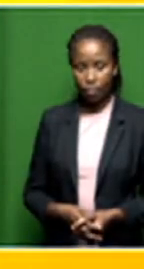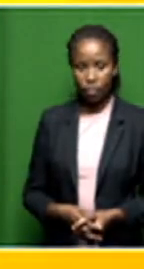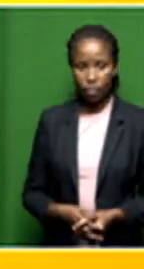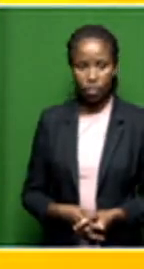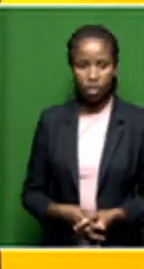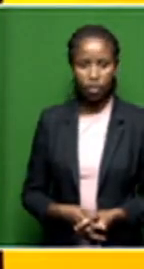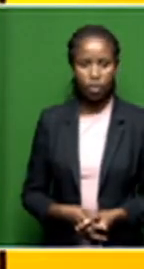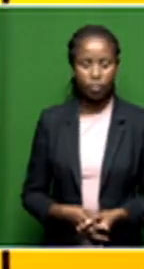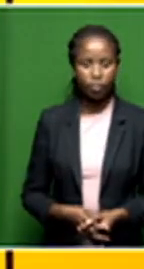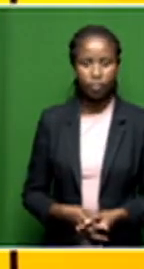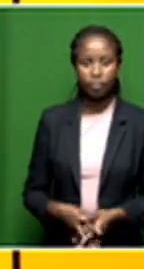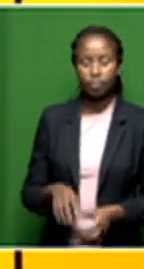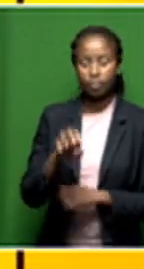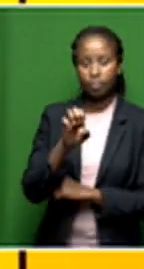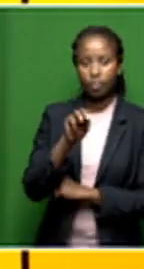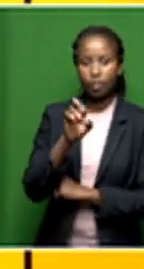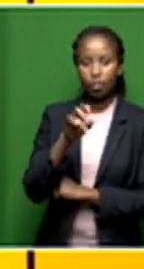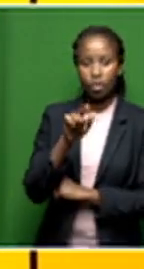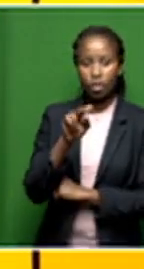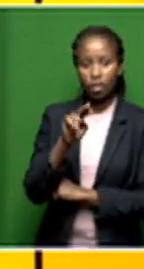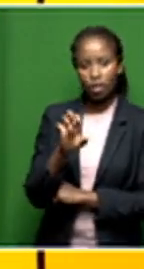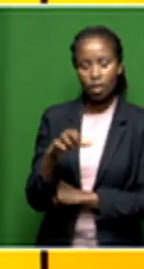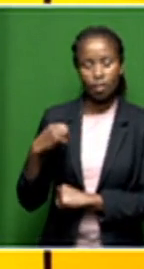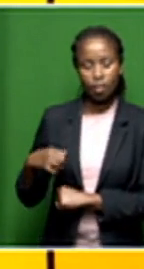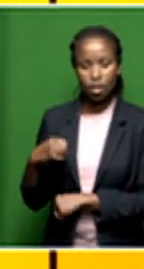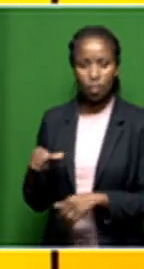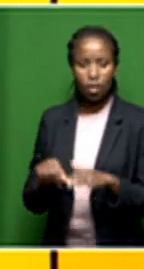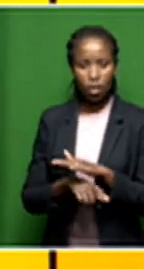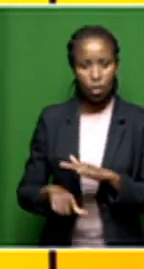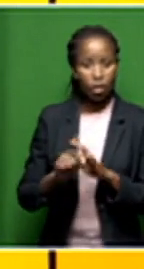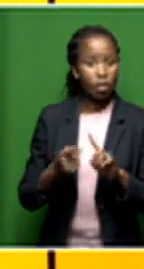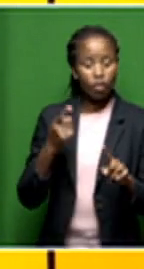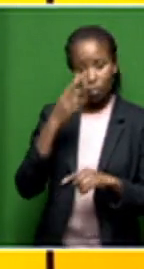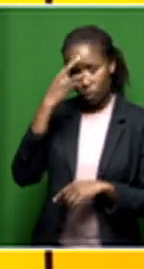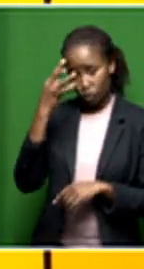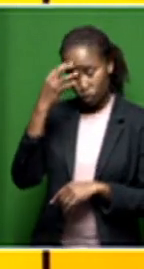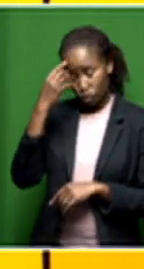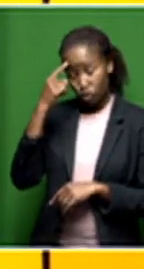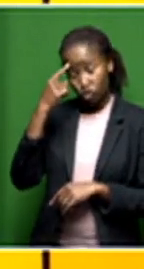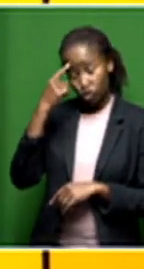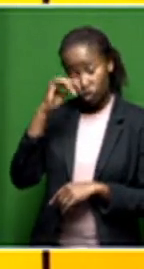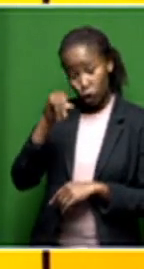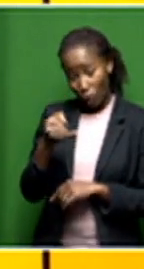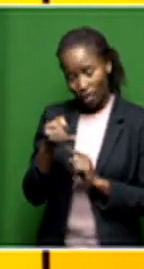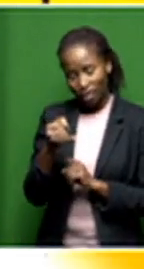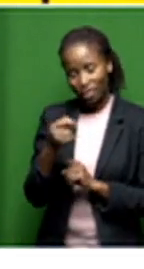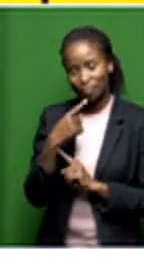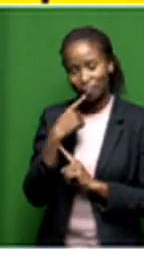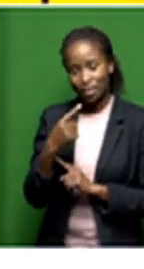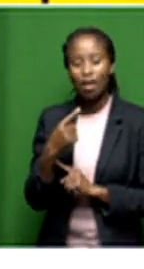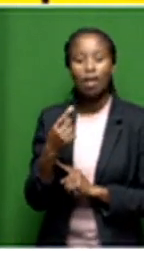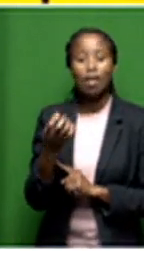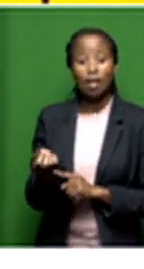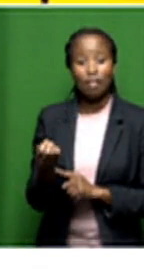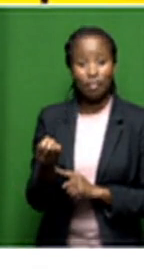Now, the Emfuleni Local Municipality in Sebokeng, south of Johannesburg, has a long history of financial mismanagement and